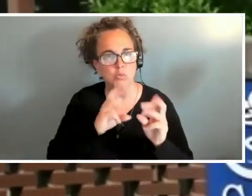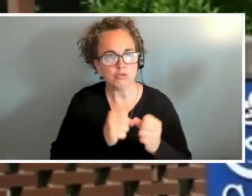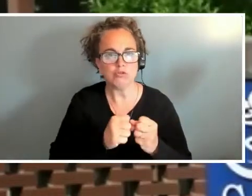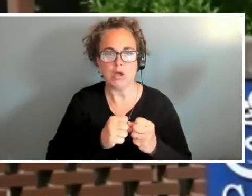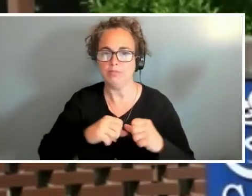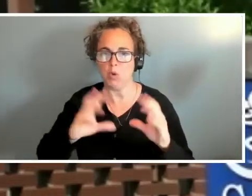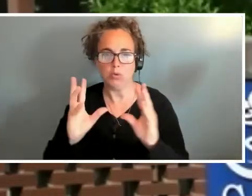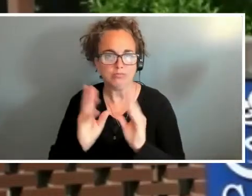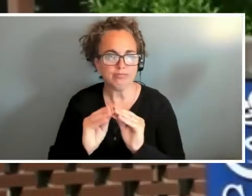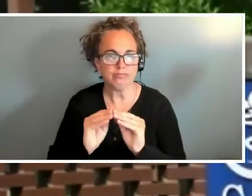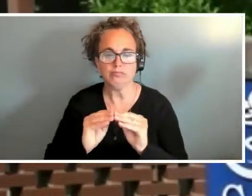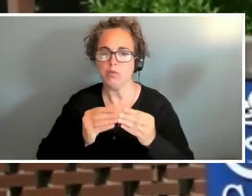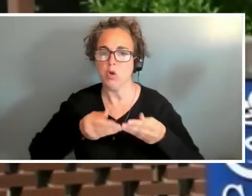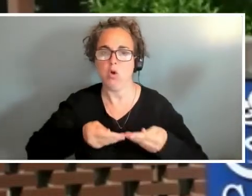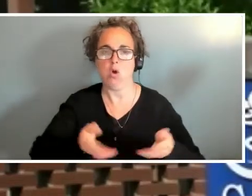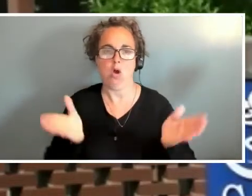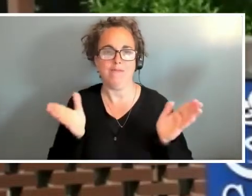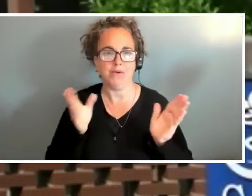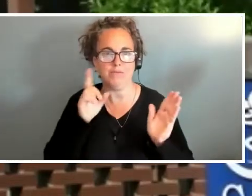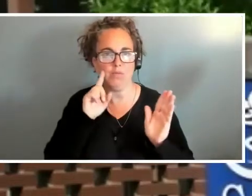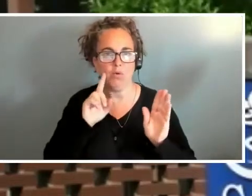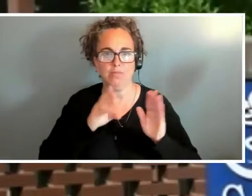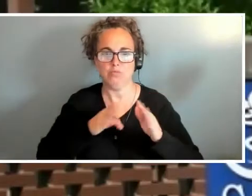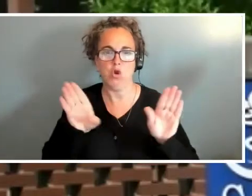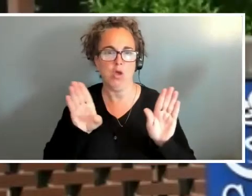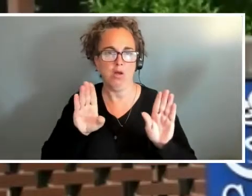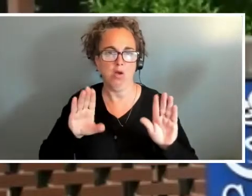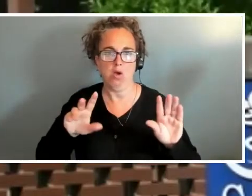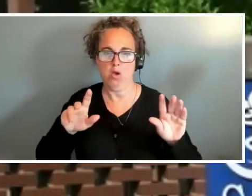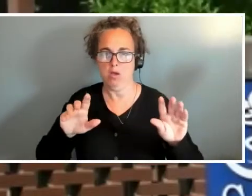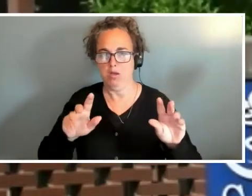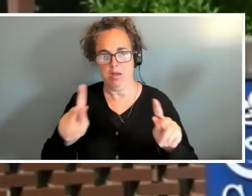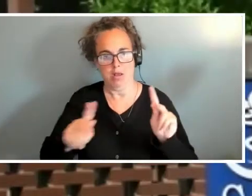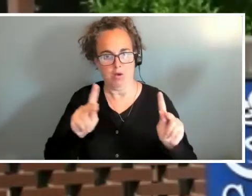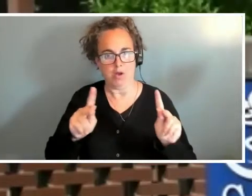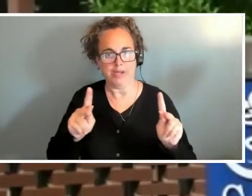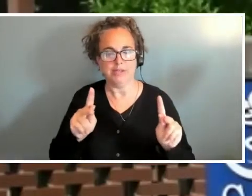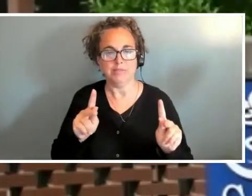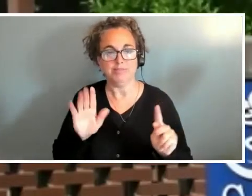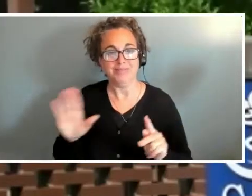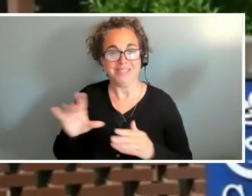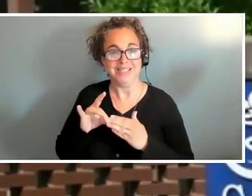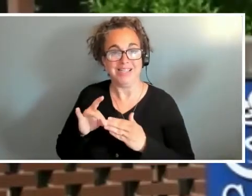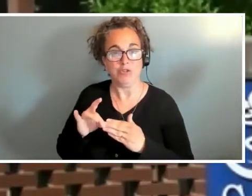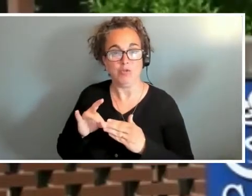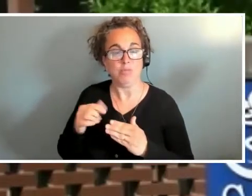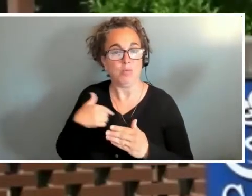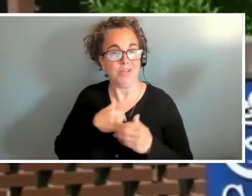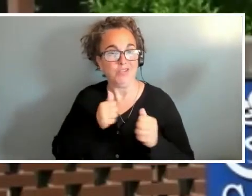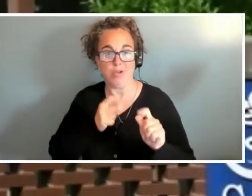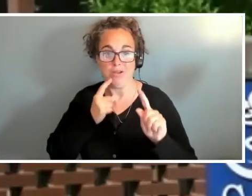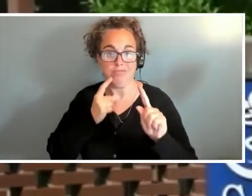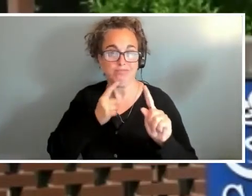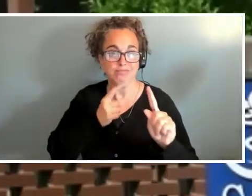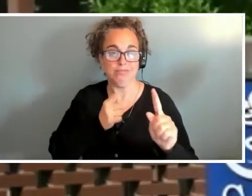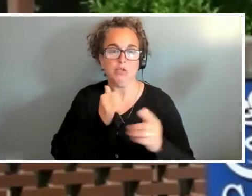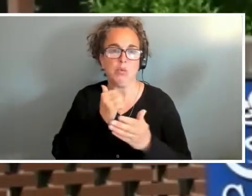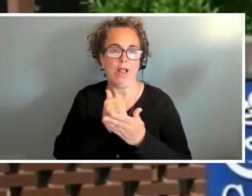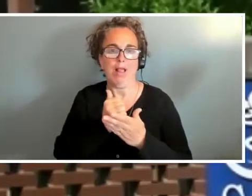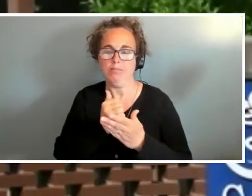to a broader audience. Through his leadership, we take part in accelerating the journey to health equity.